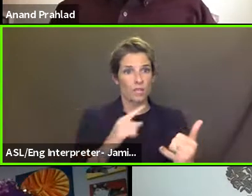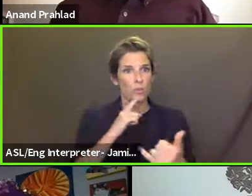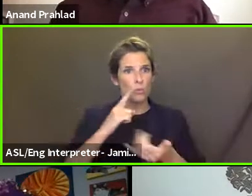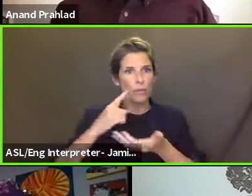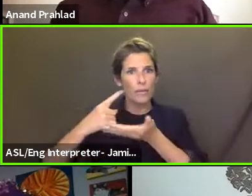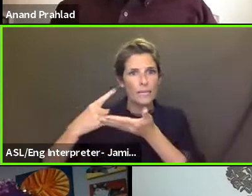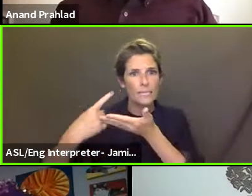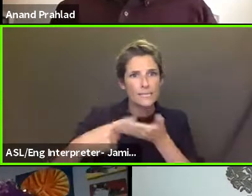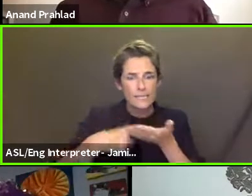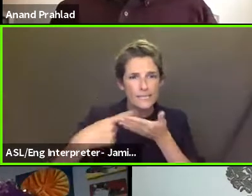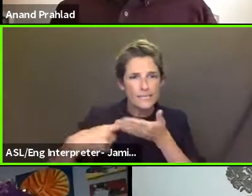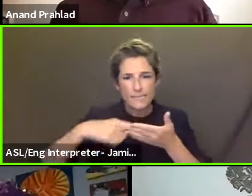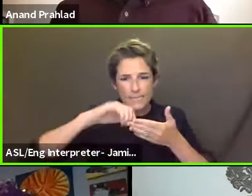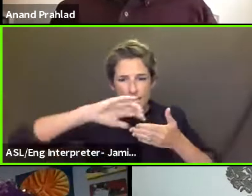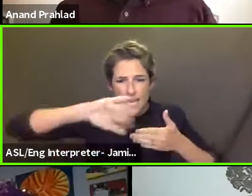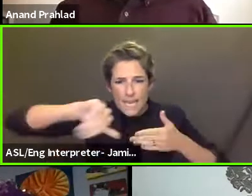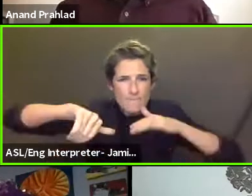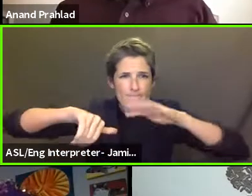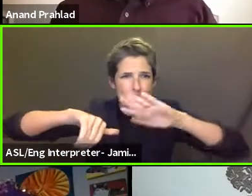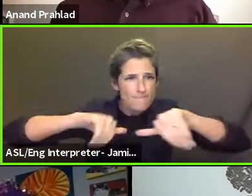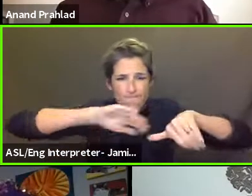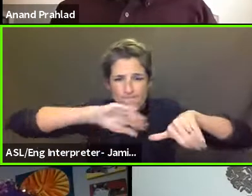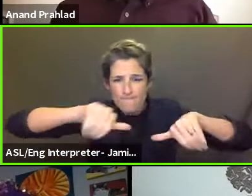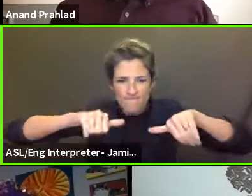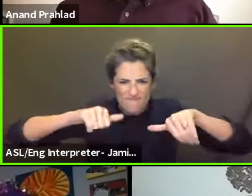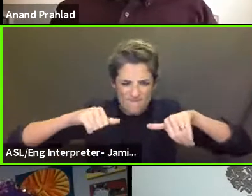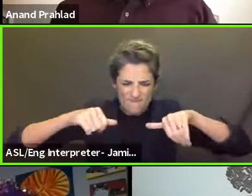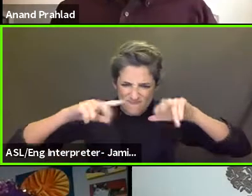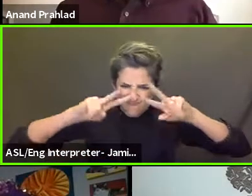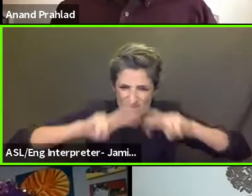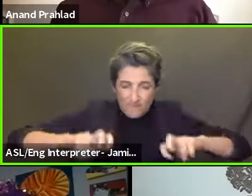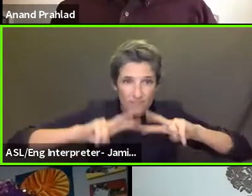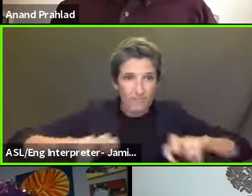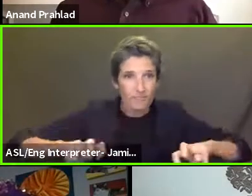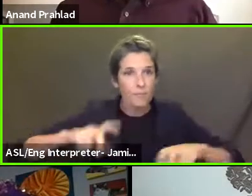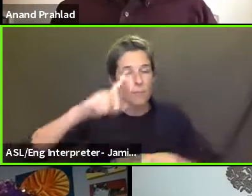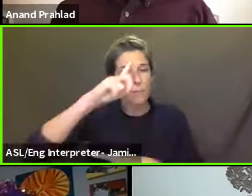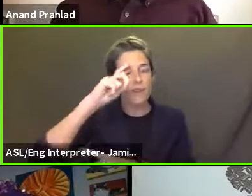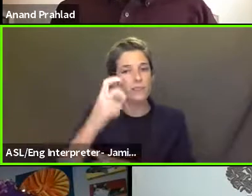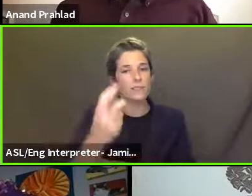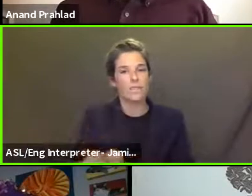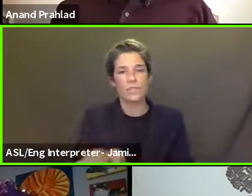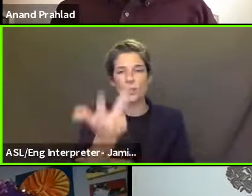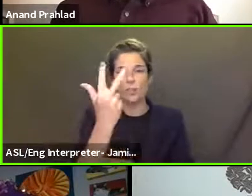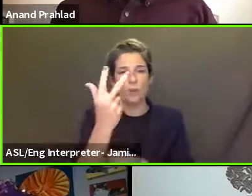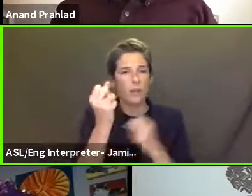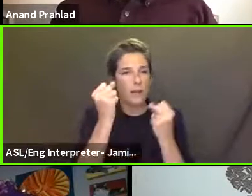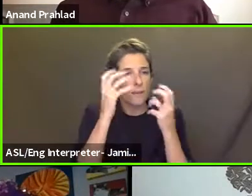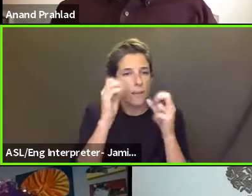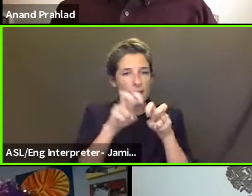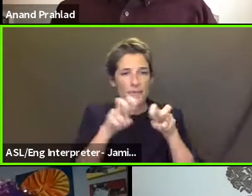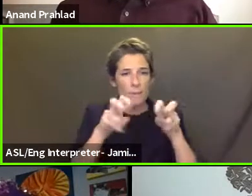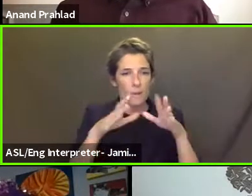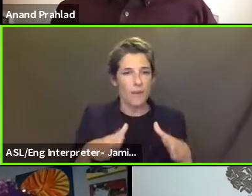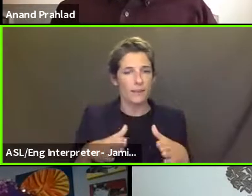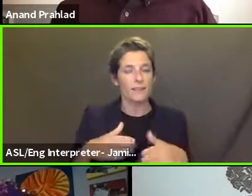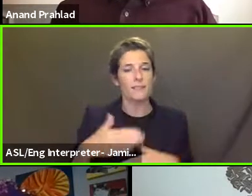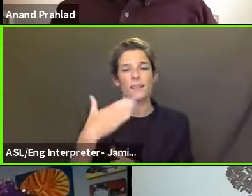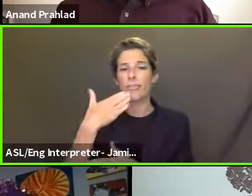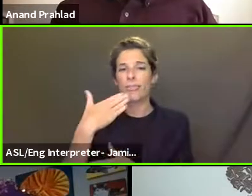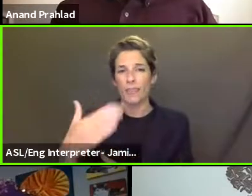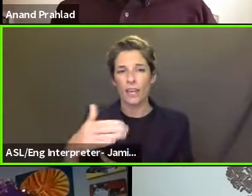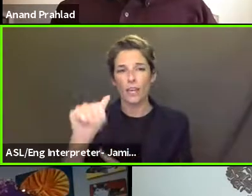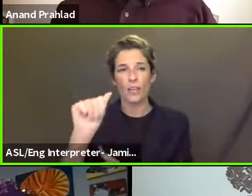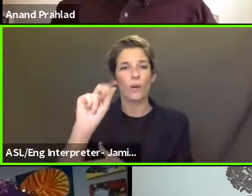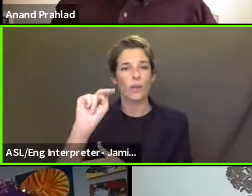remarkable, wonderful speakers, Prahlad, Ann, and Karen. I am so grateful. I know everybody